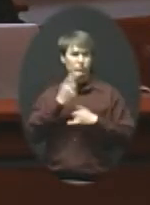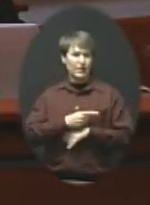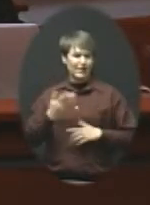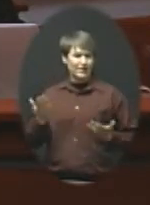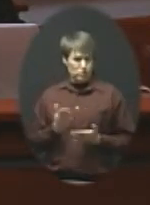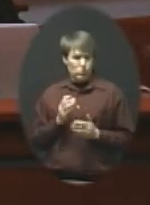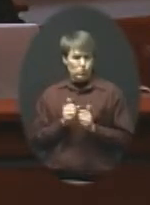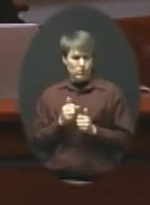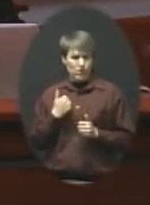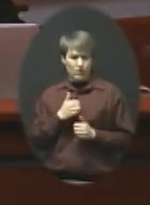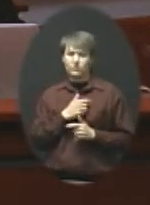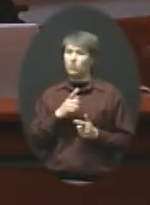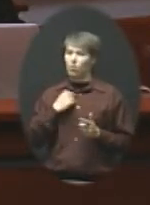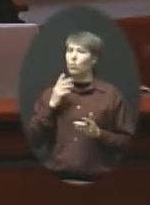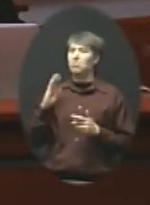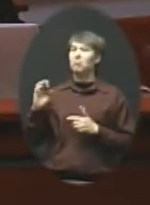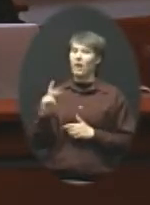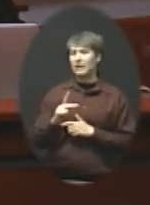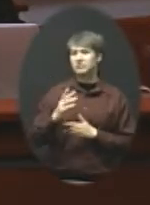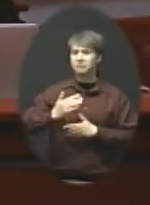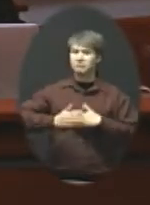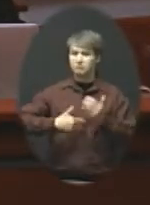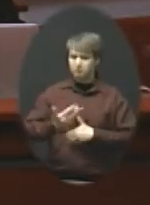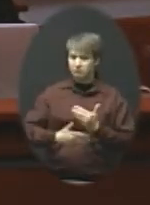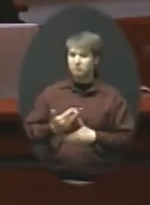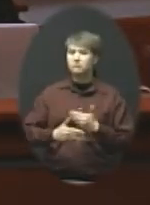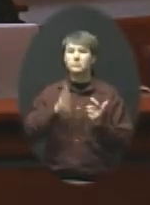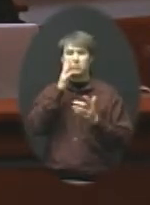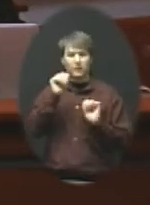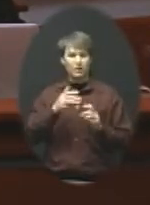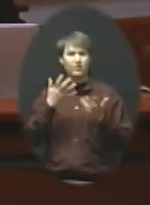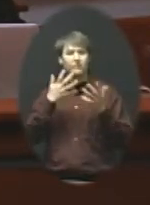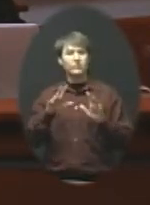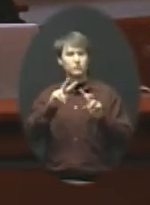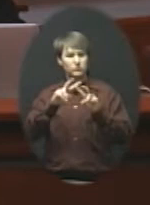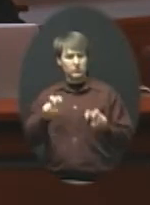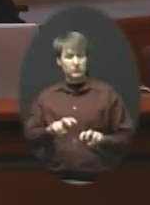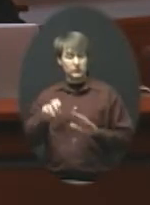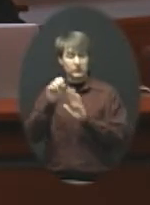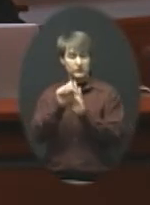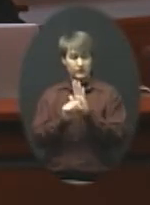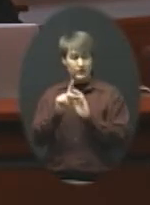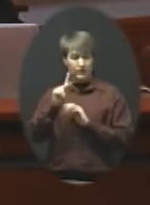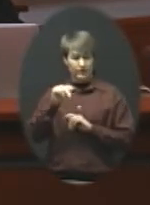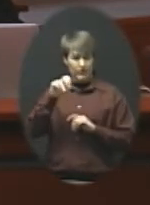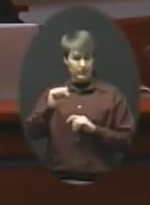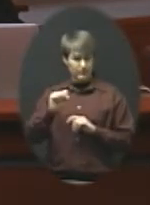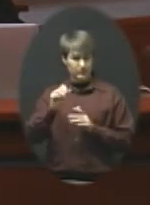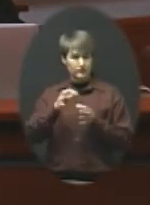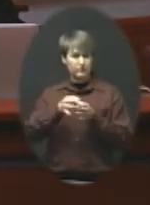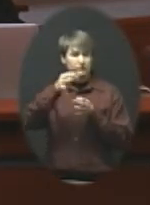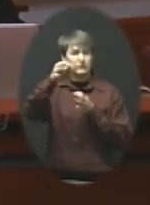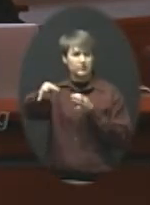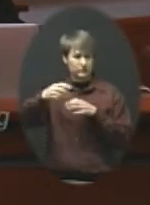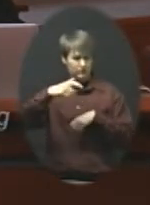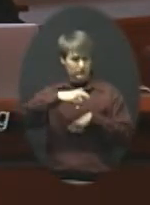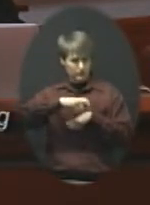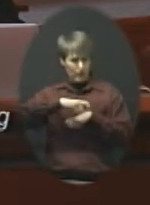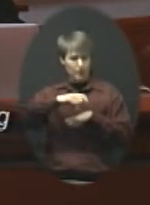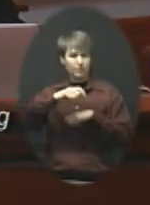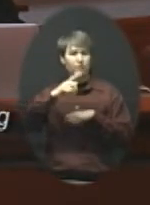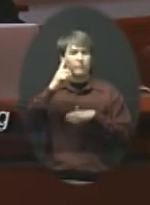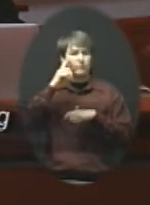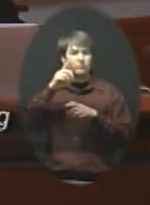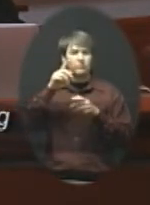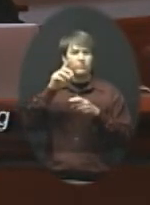So we are back on track and headed toward completing those assessments. The state of Kansas has extended that window into May,